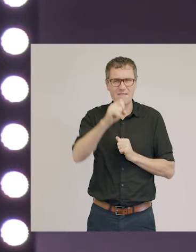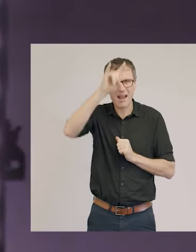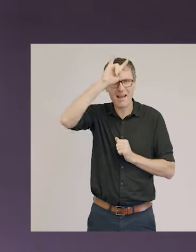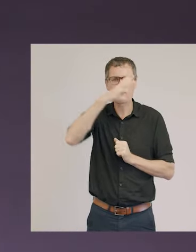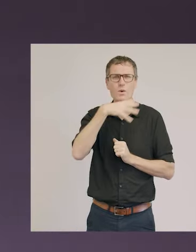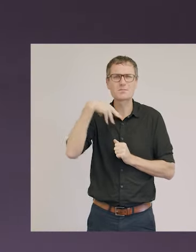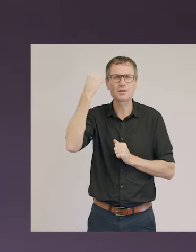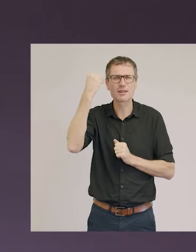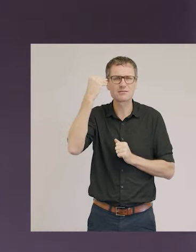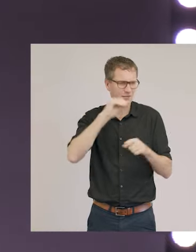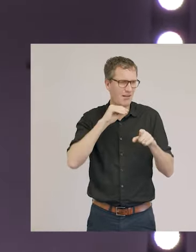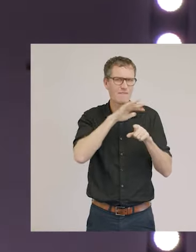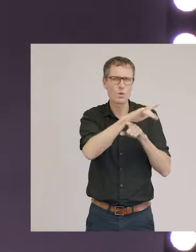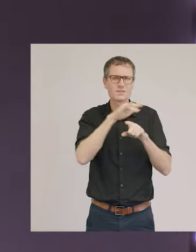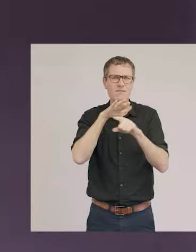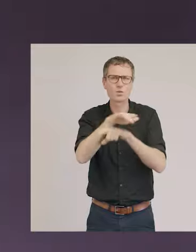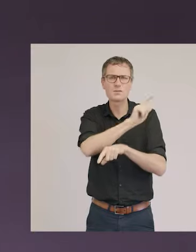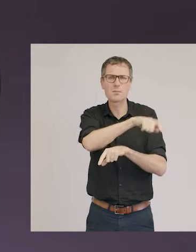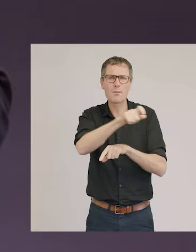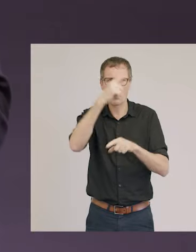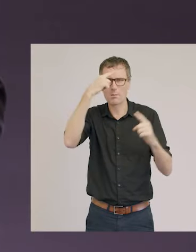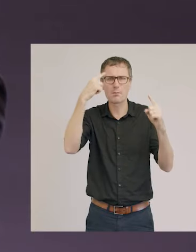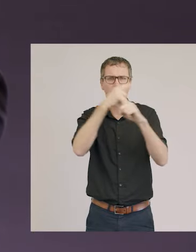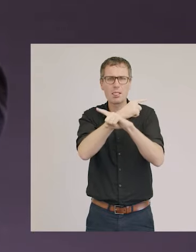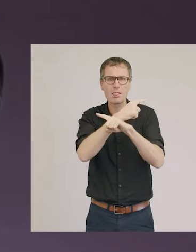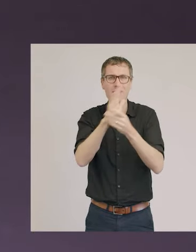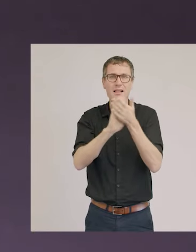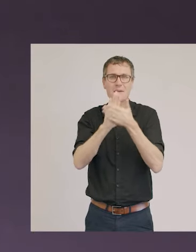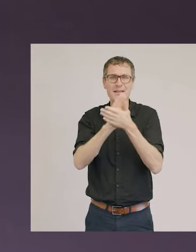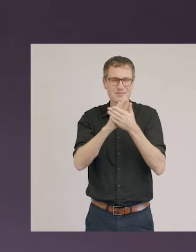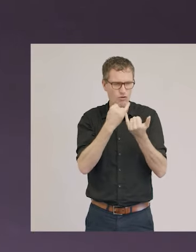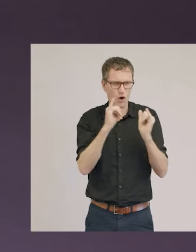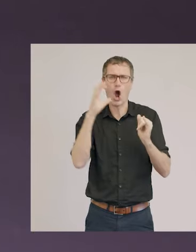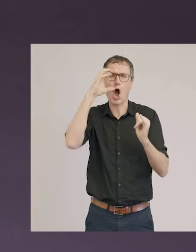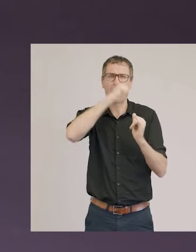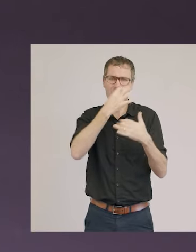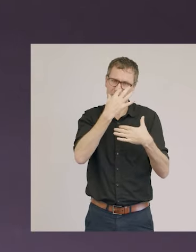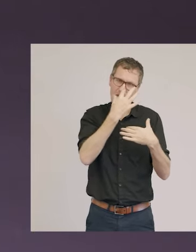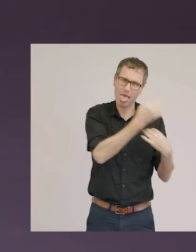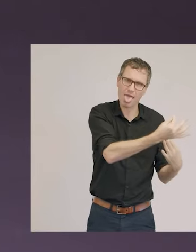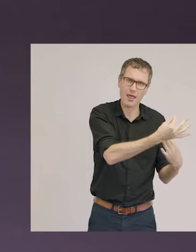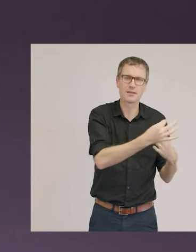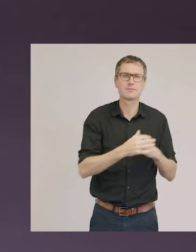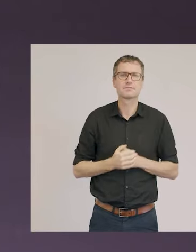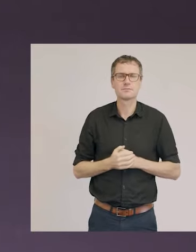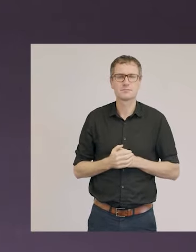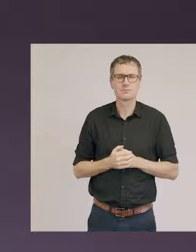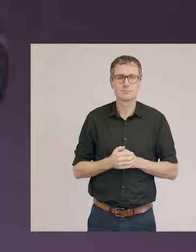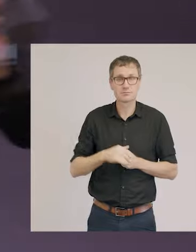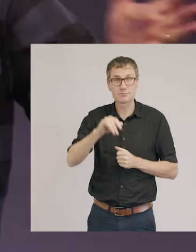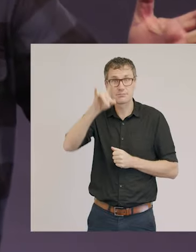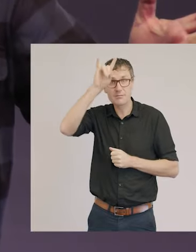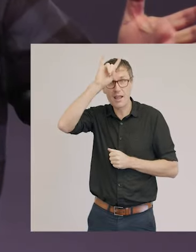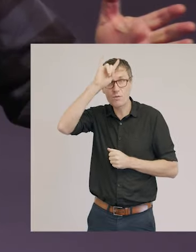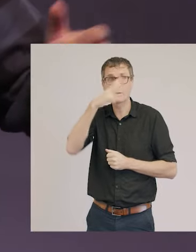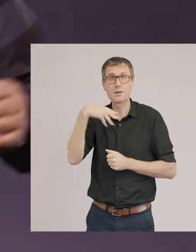demonic, evil spirits and they deceive people. They deceive Christians. And it is their mission to